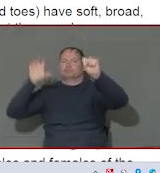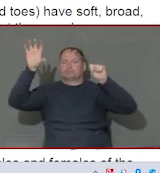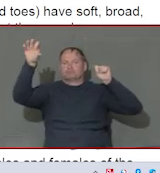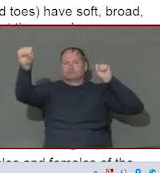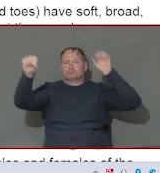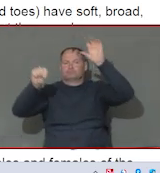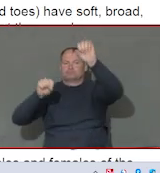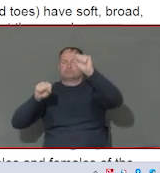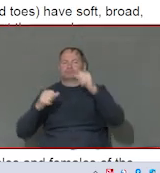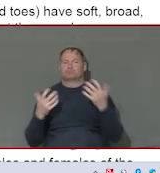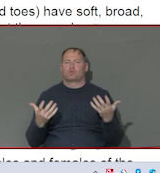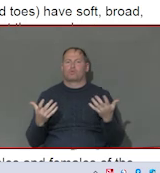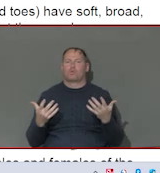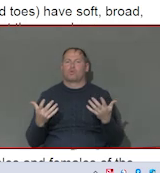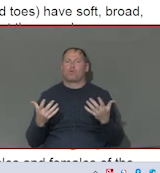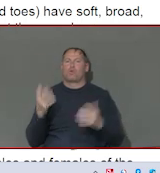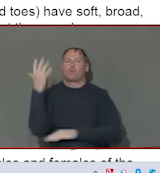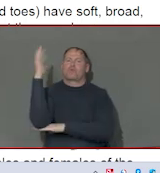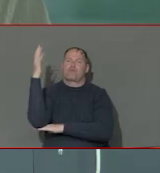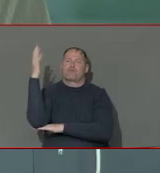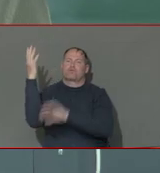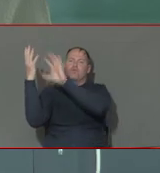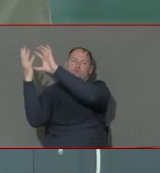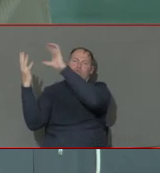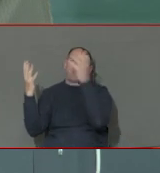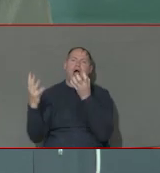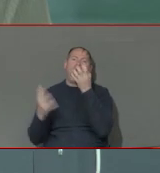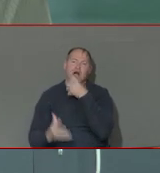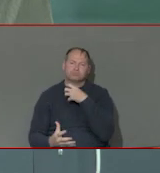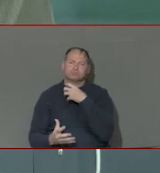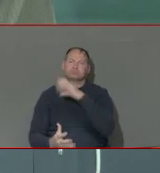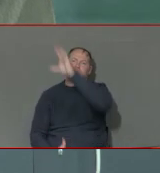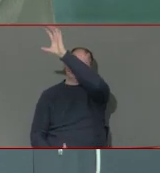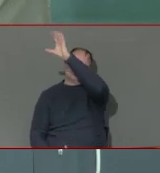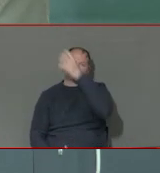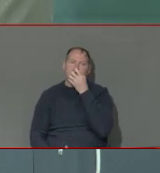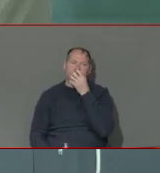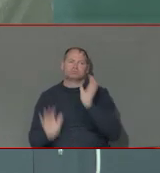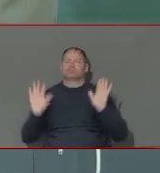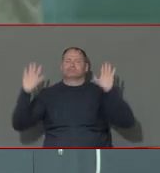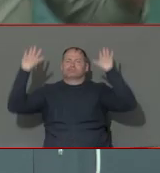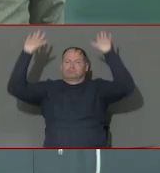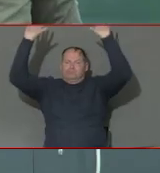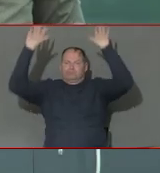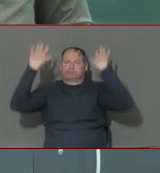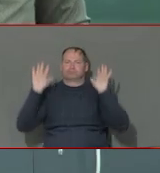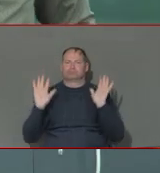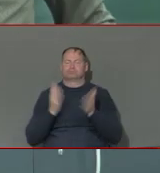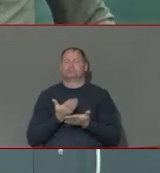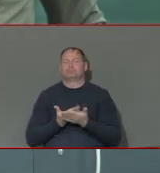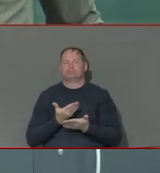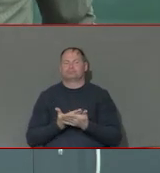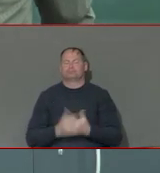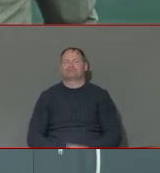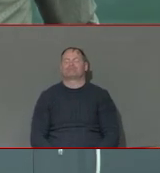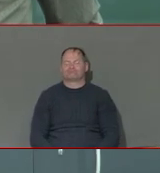to pick up the fruits that are hanging, or to lift, and also to lift objects. Now,